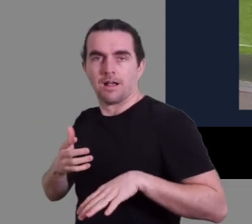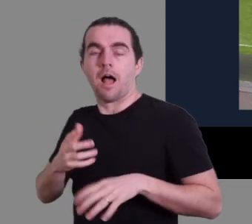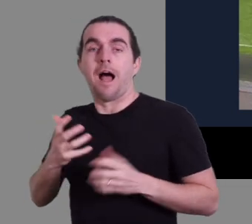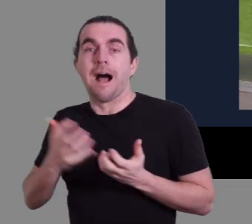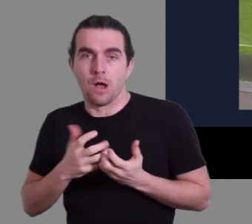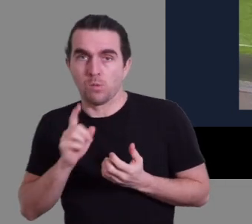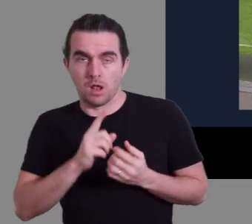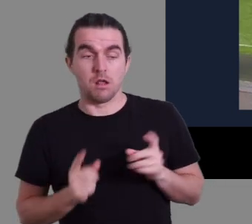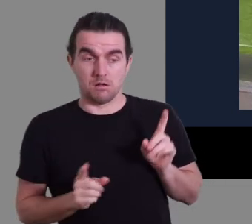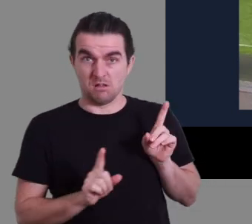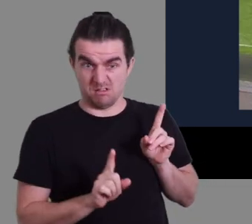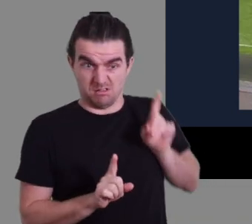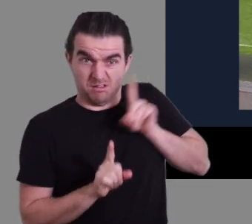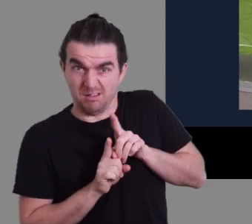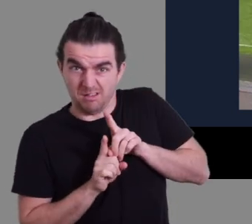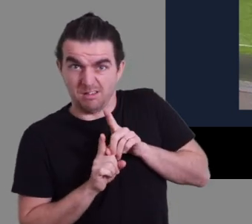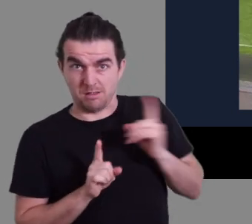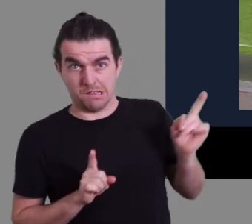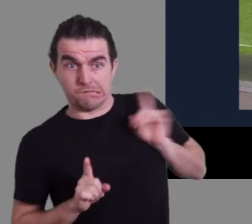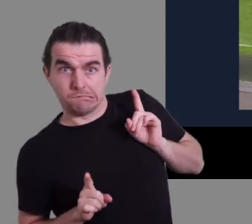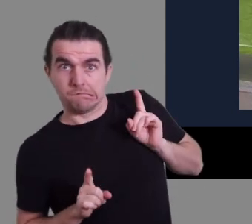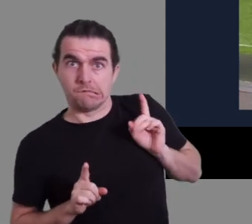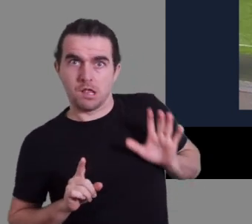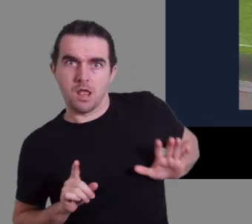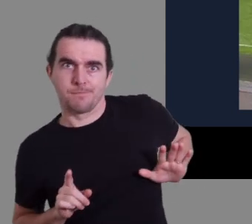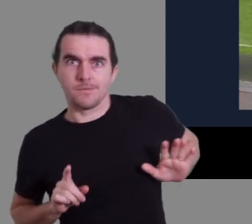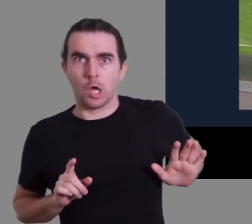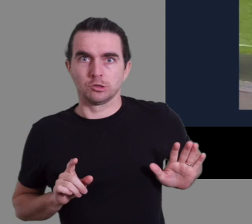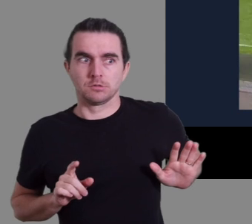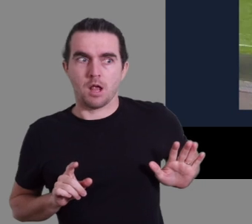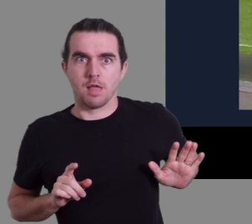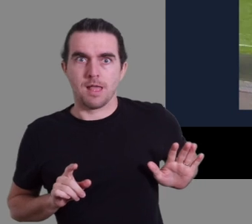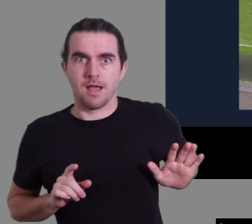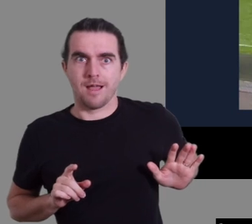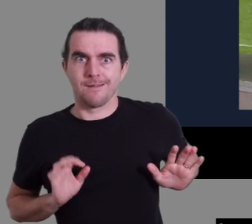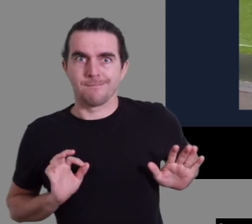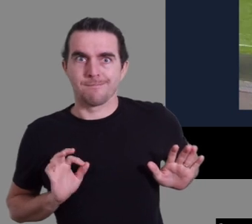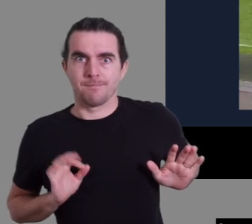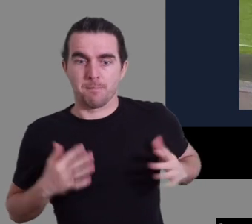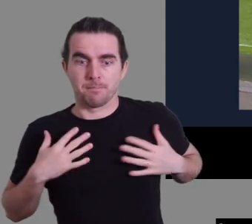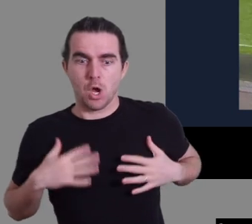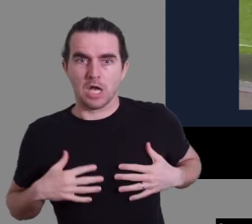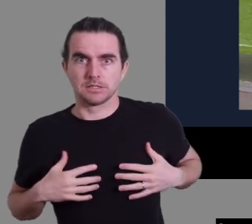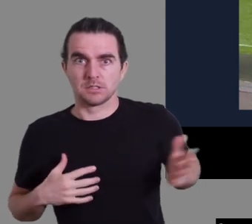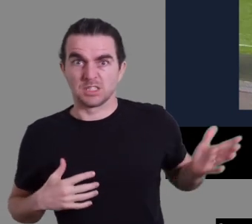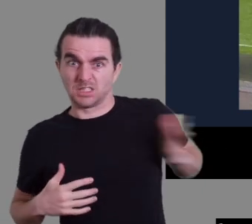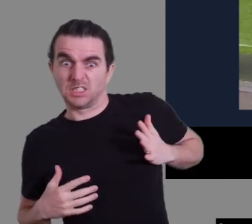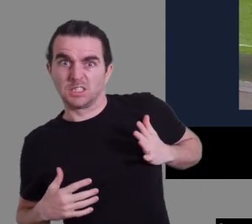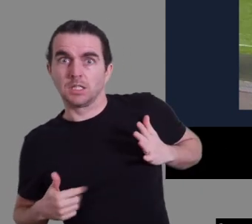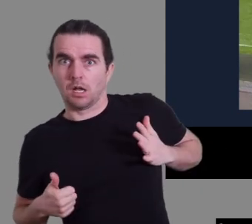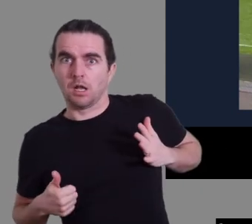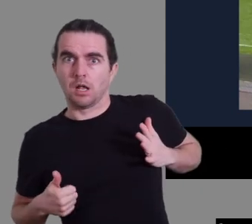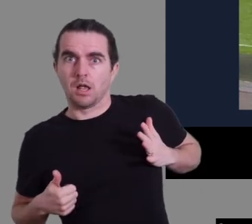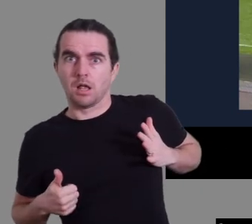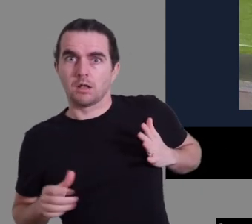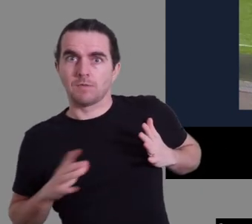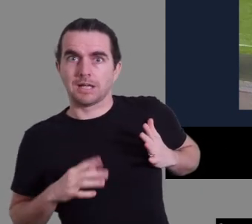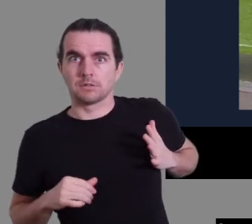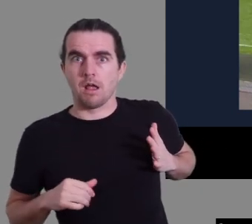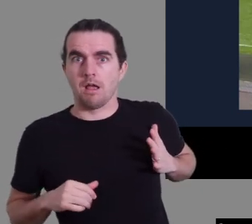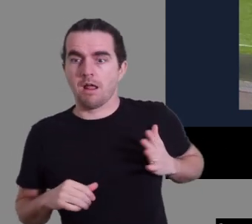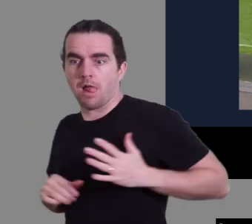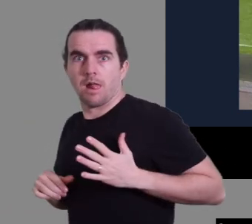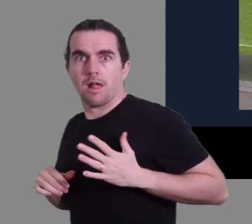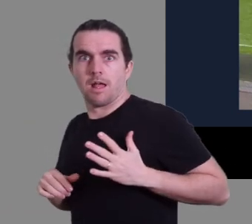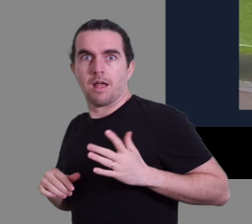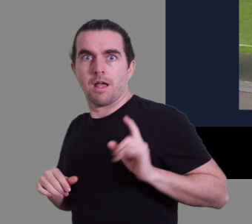entice Alexander Arnold in, to make him push in, and then use the force of his body coming in tight to